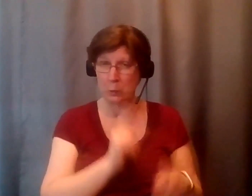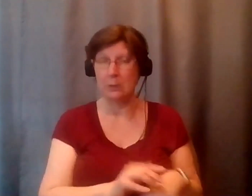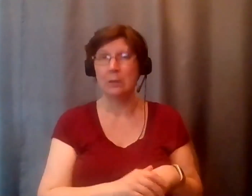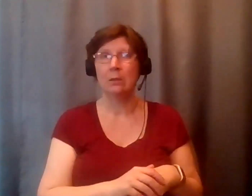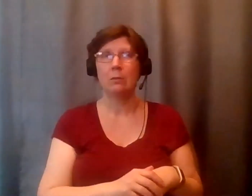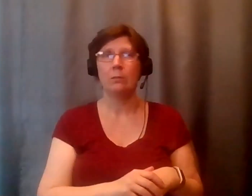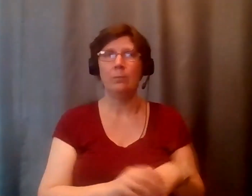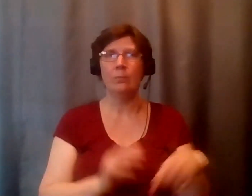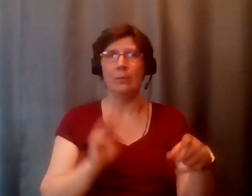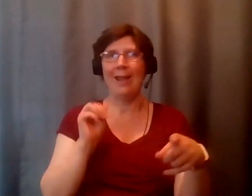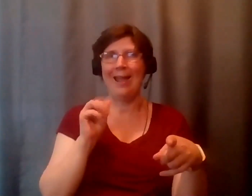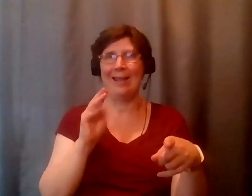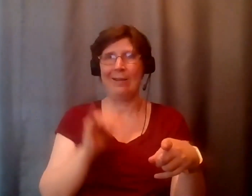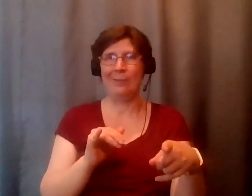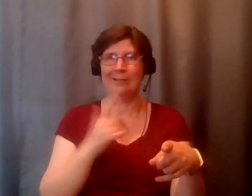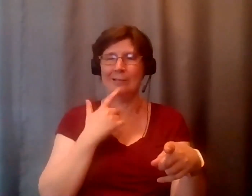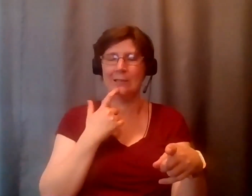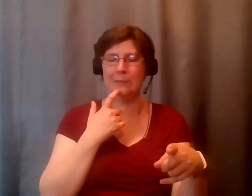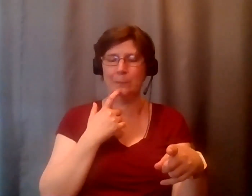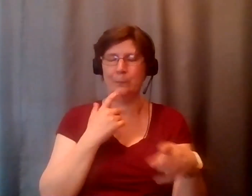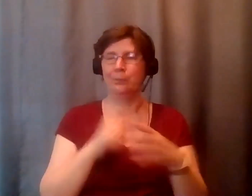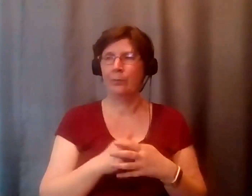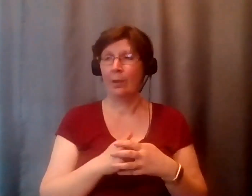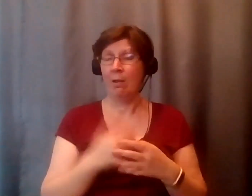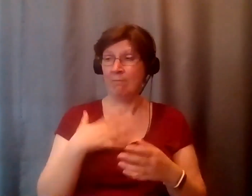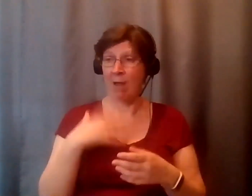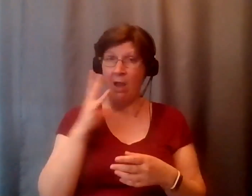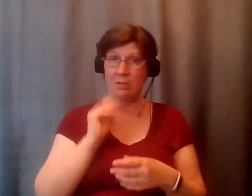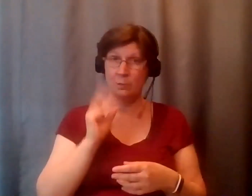In my experience,